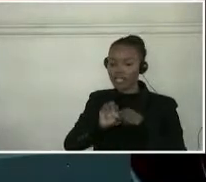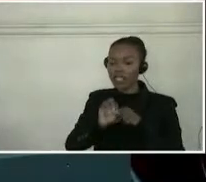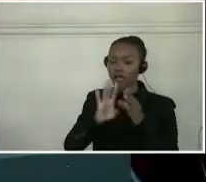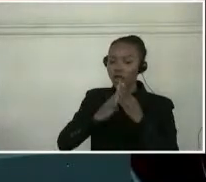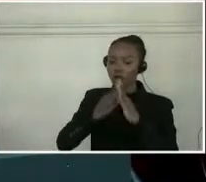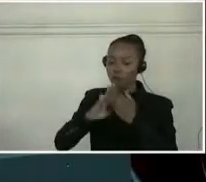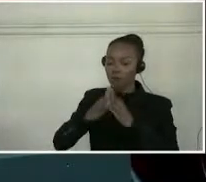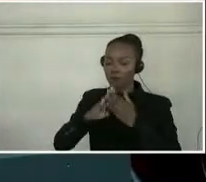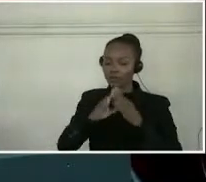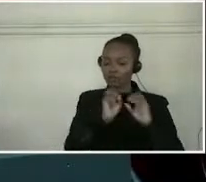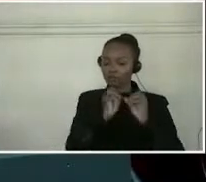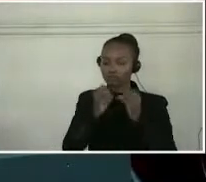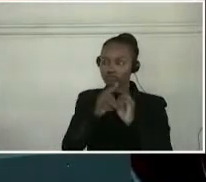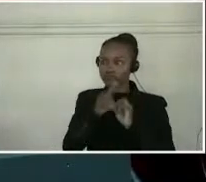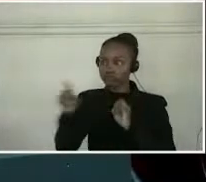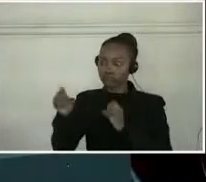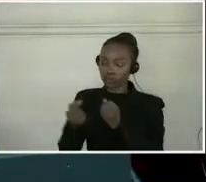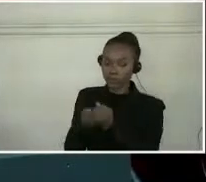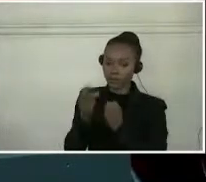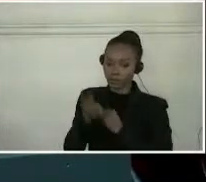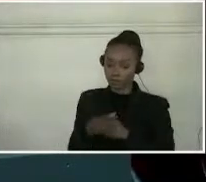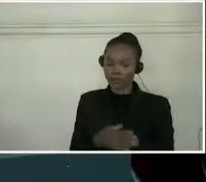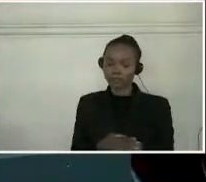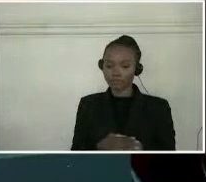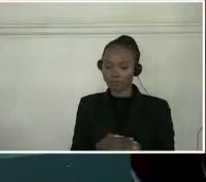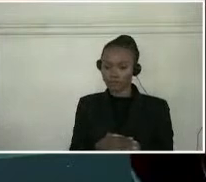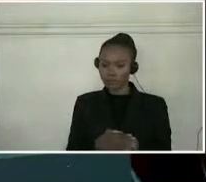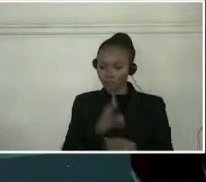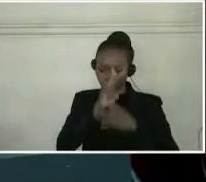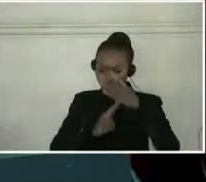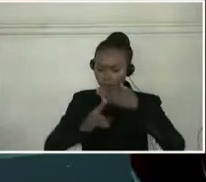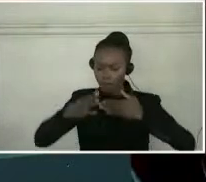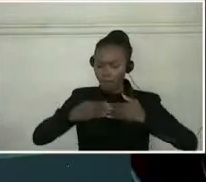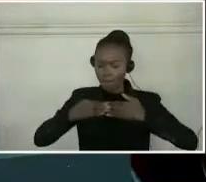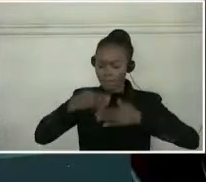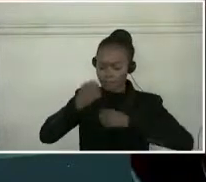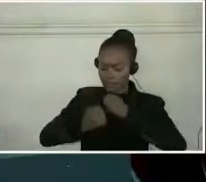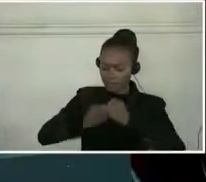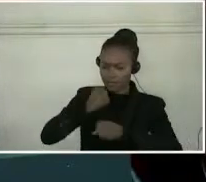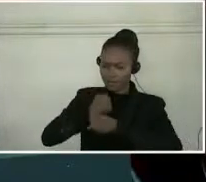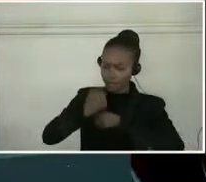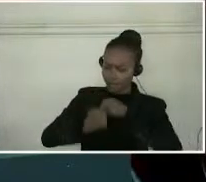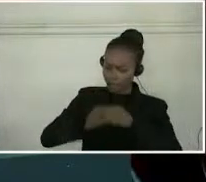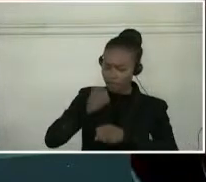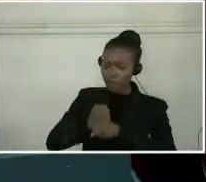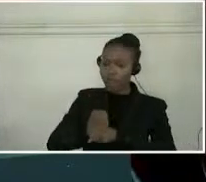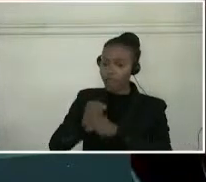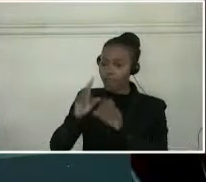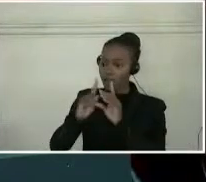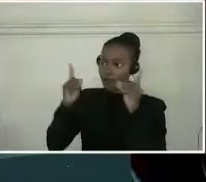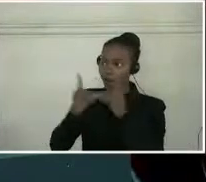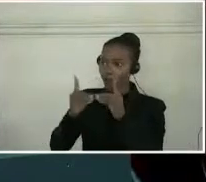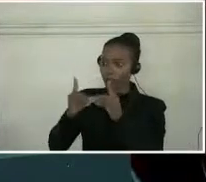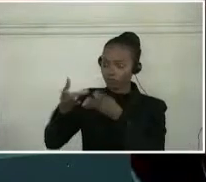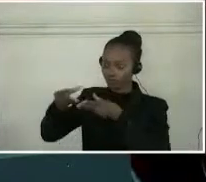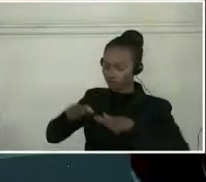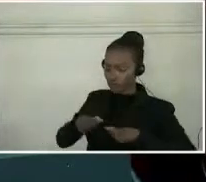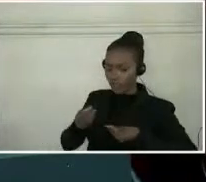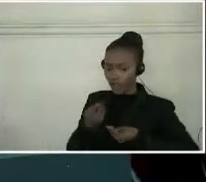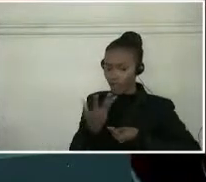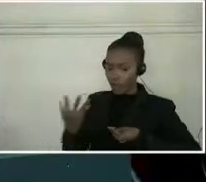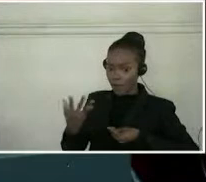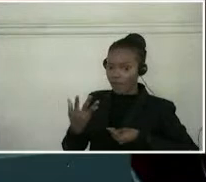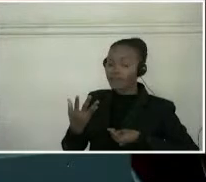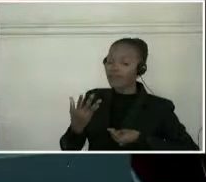honorable members every year as the department will receive numerous proposals from companies